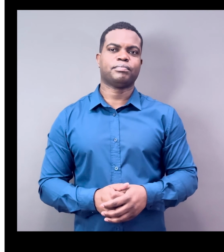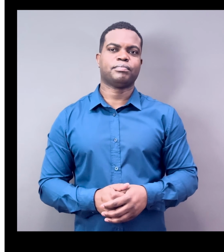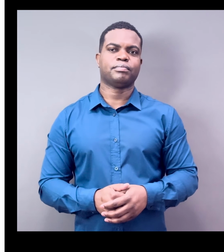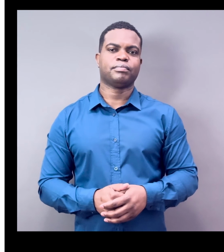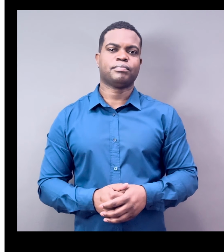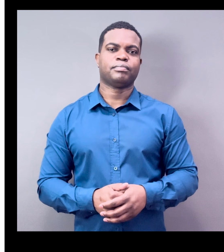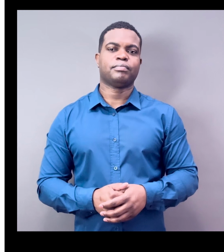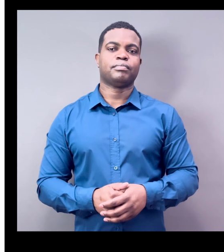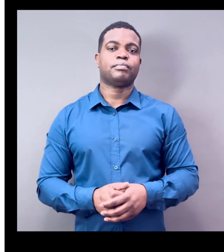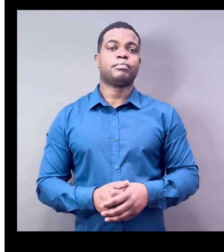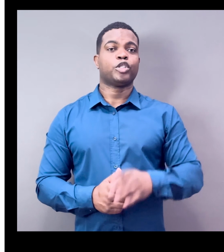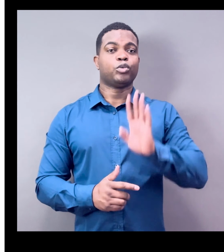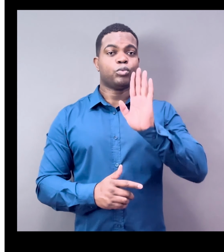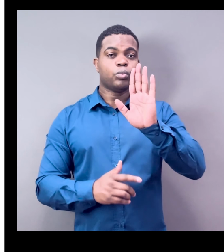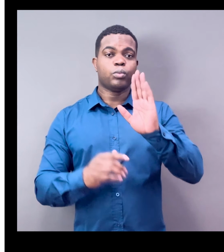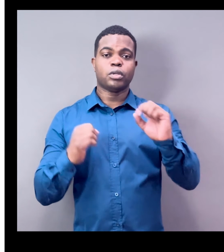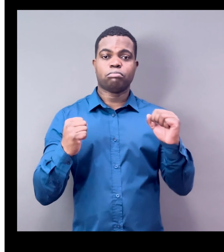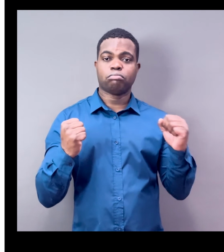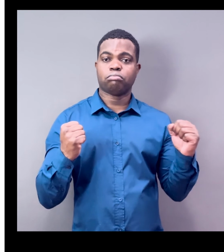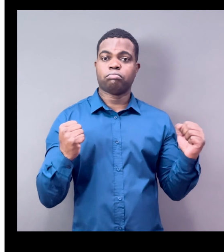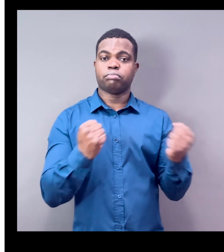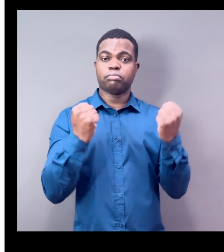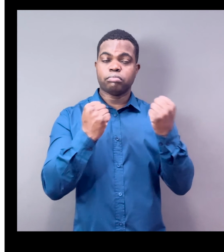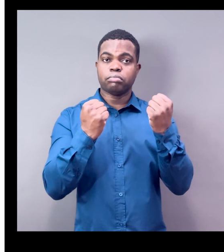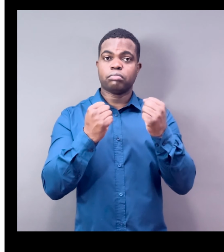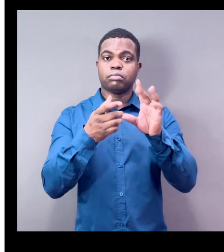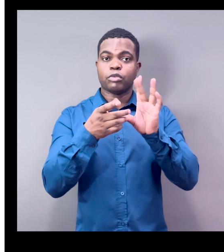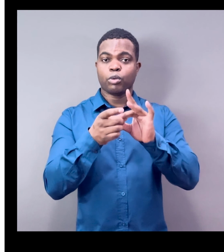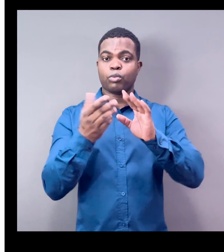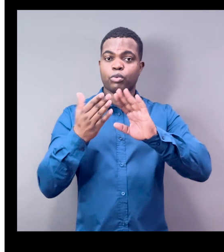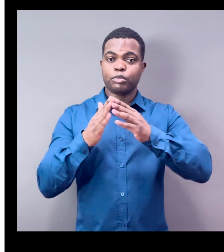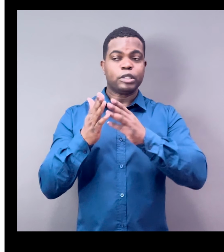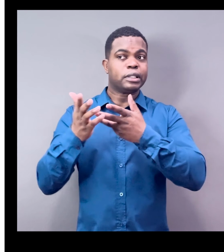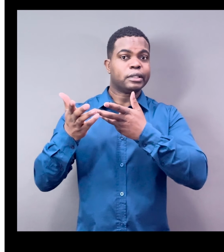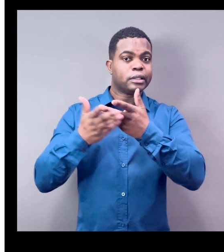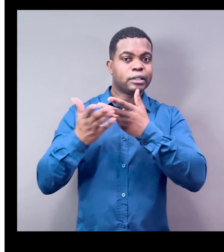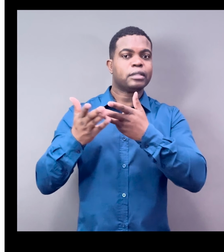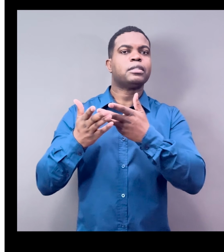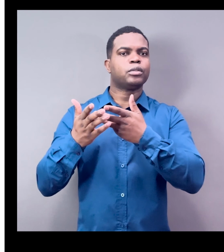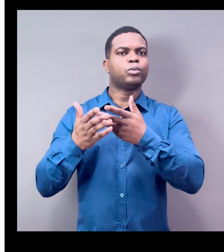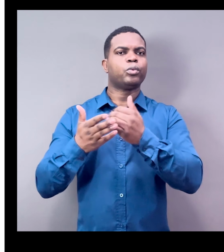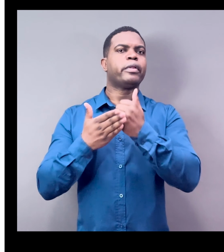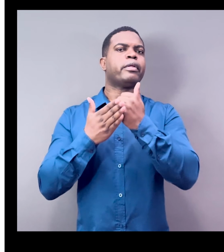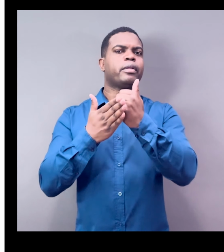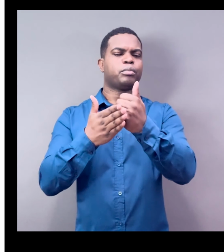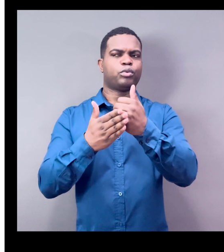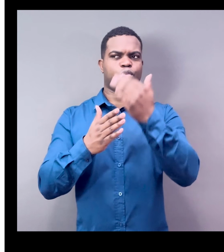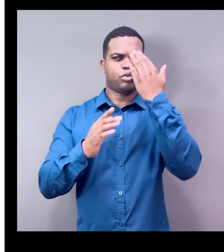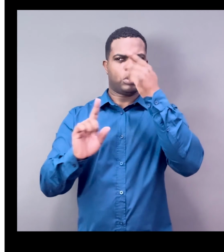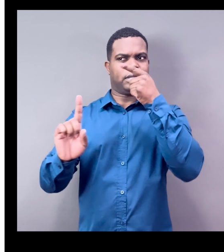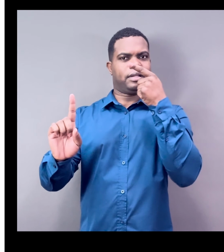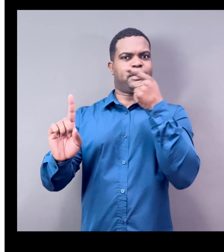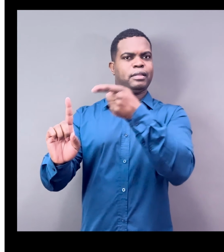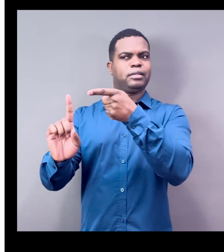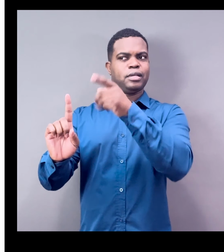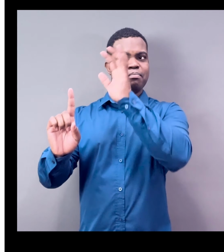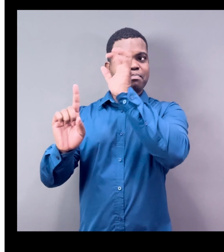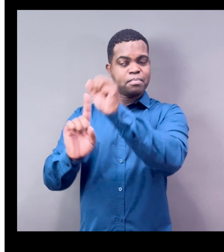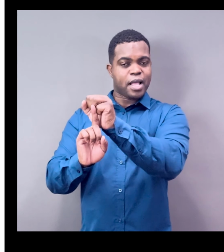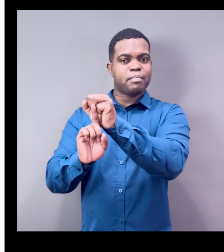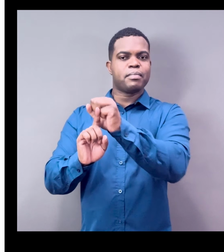whatever you are doing, your efforts or other things within your community engagement